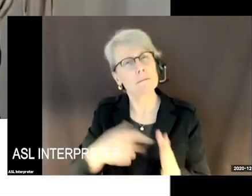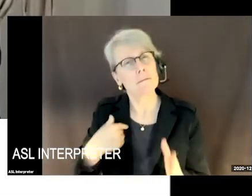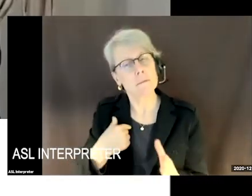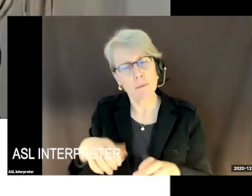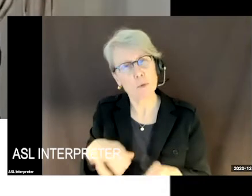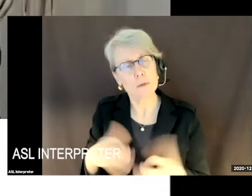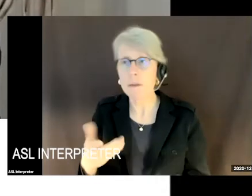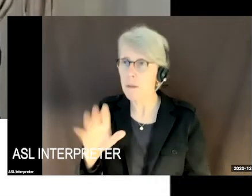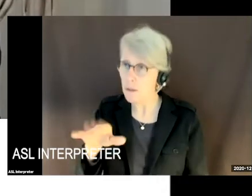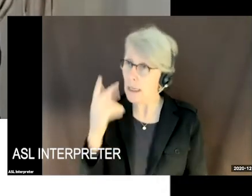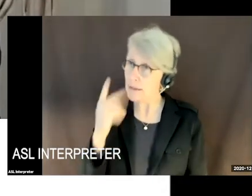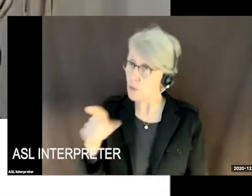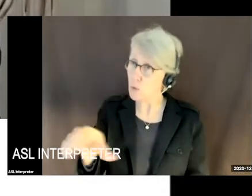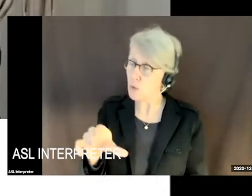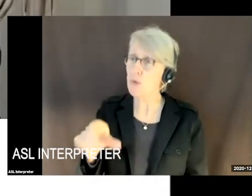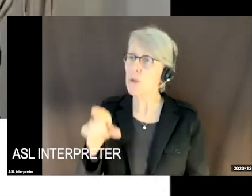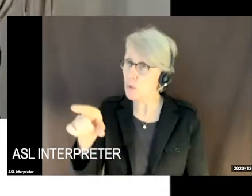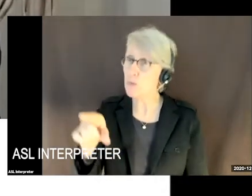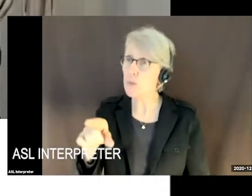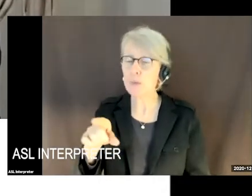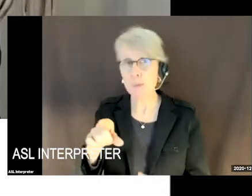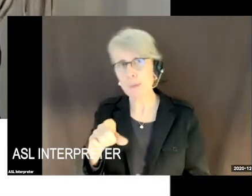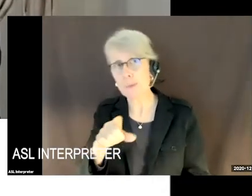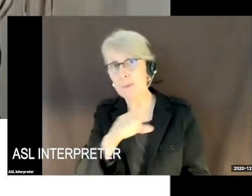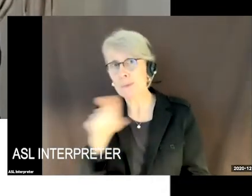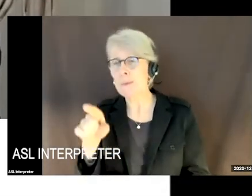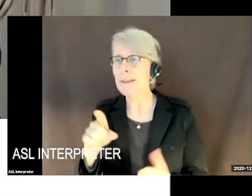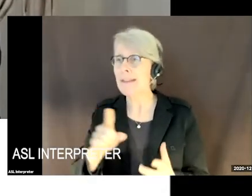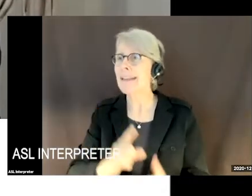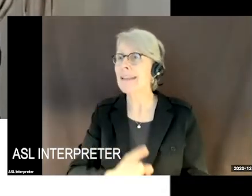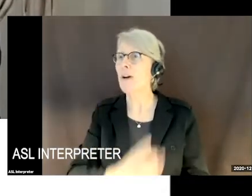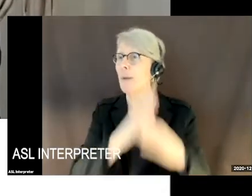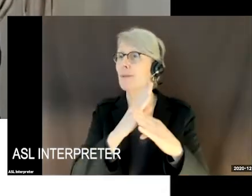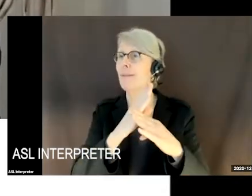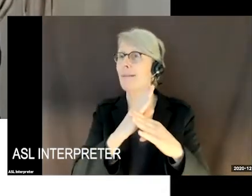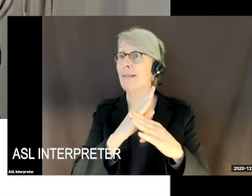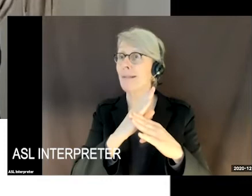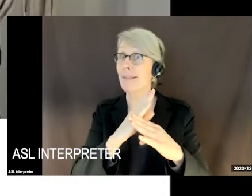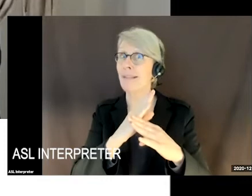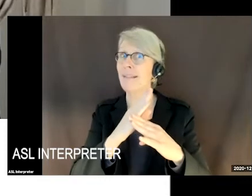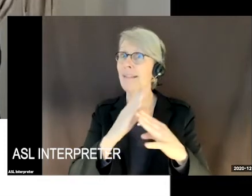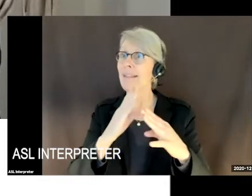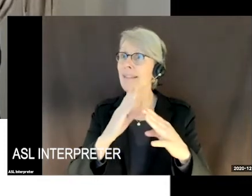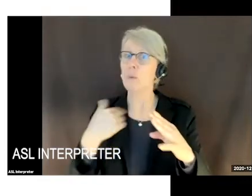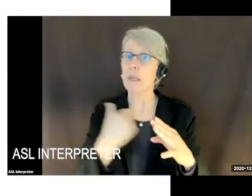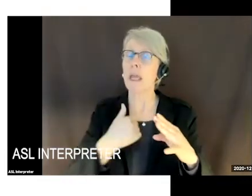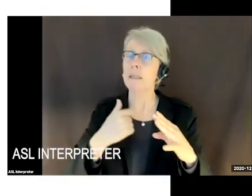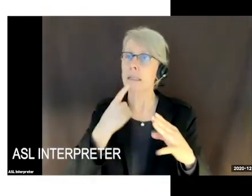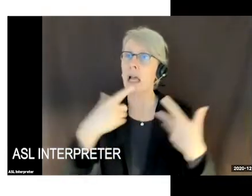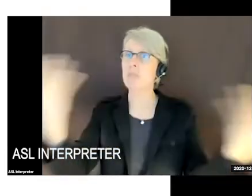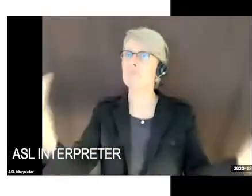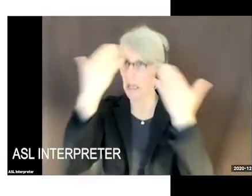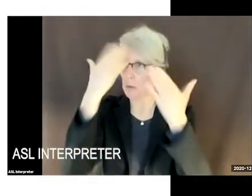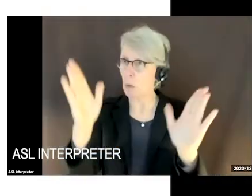what am I doing? And he said, you're removing the obstacles to the expression of the mystery. So this is how